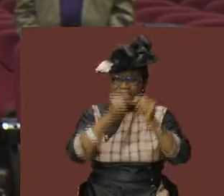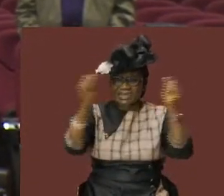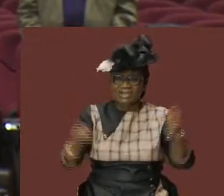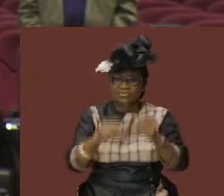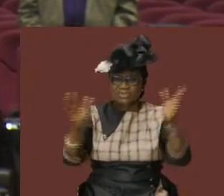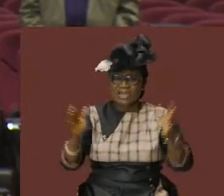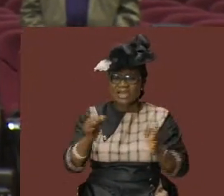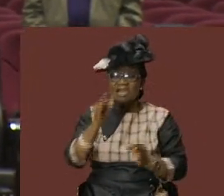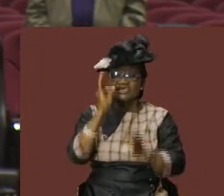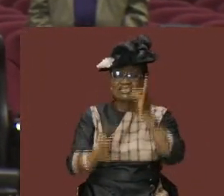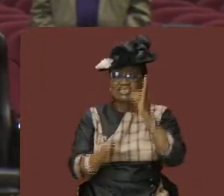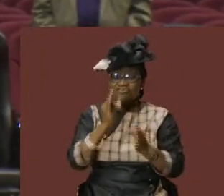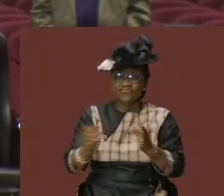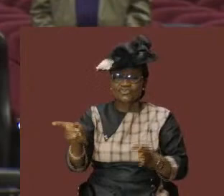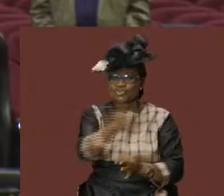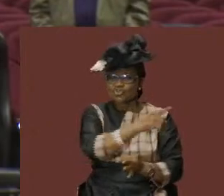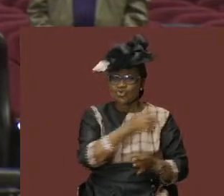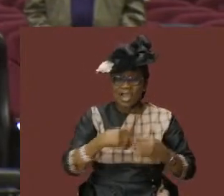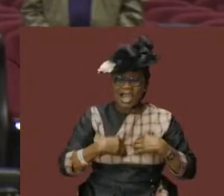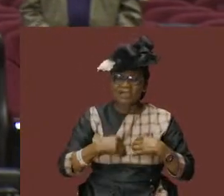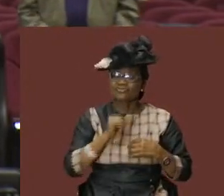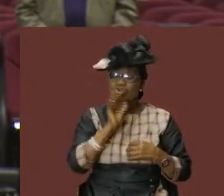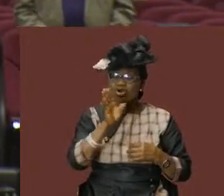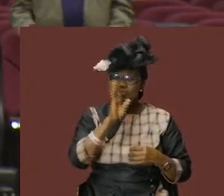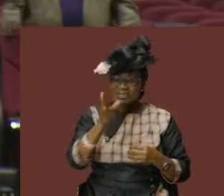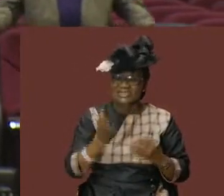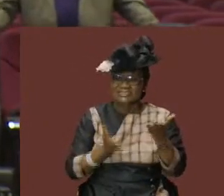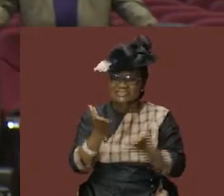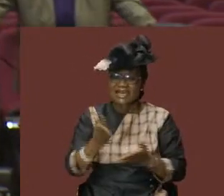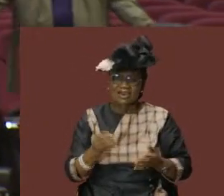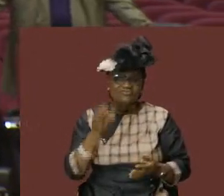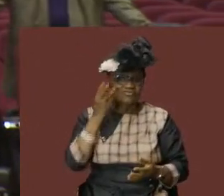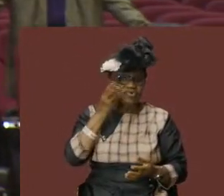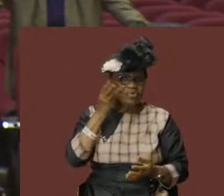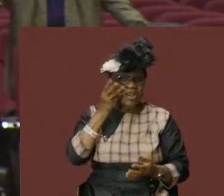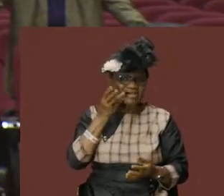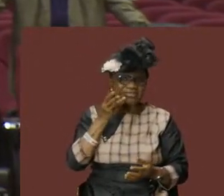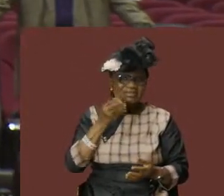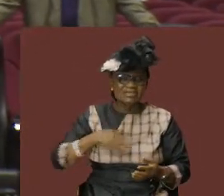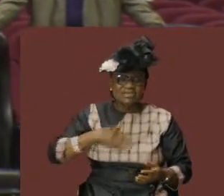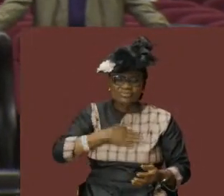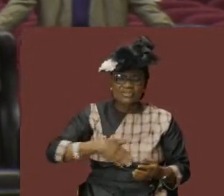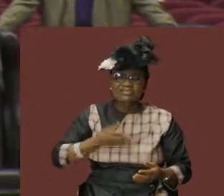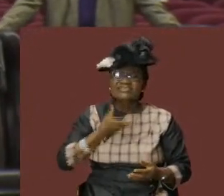If you have not been served wine, please shout hallelujah.